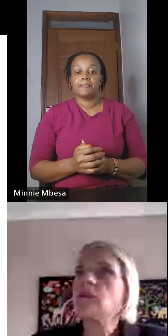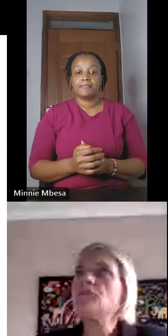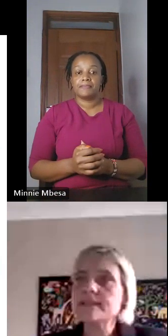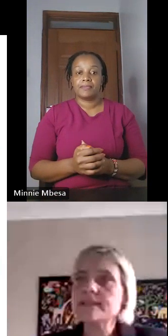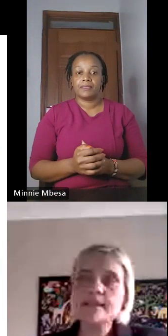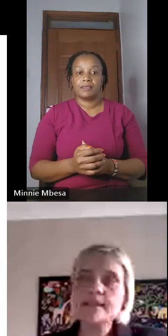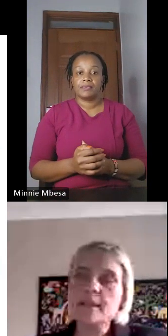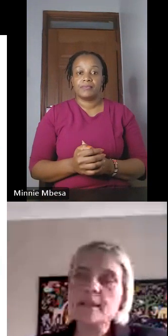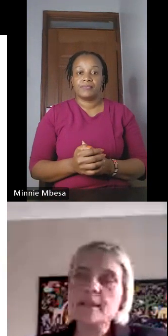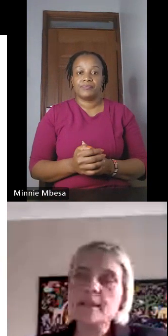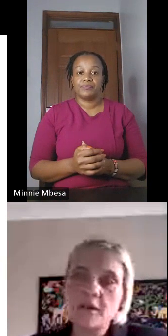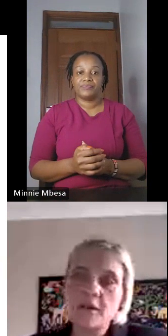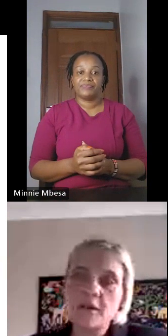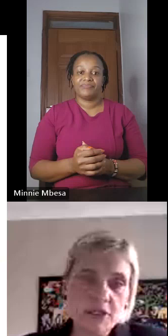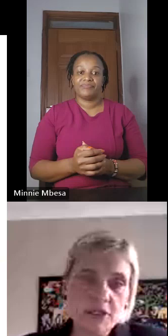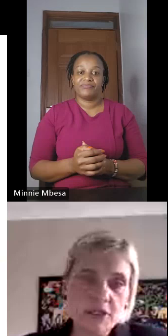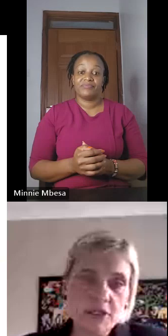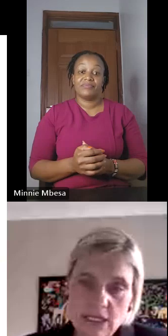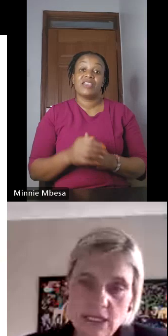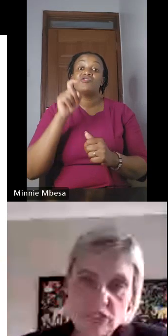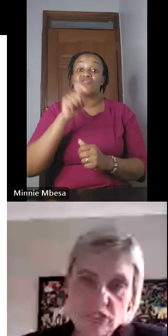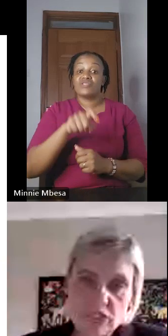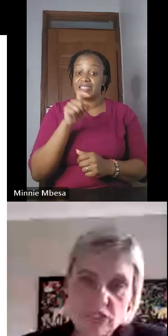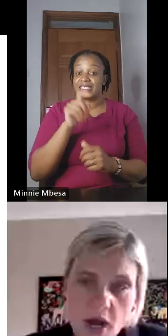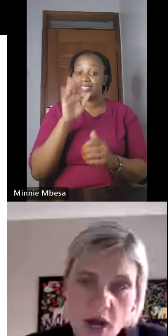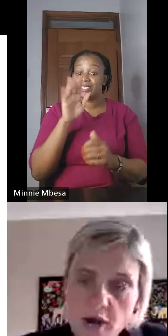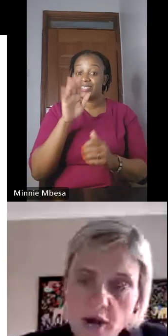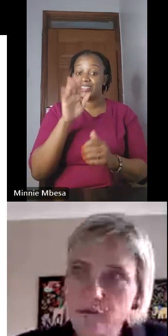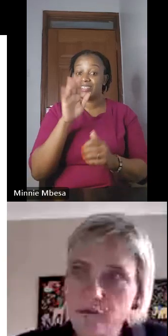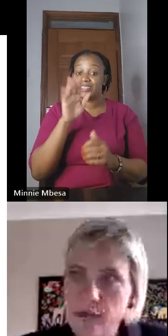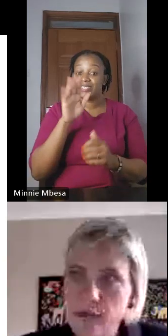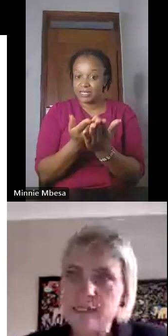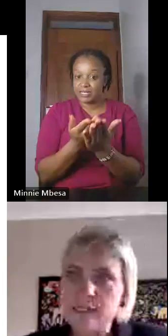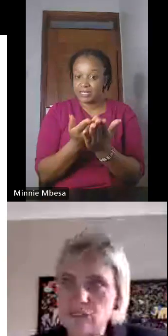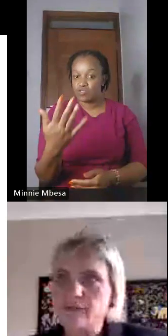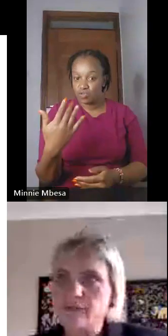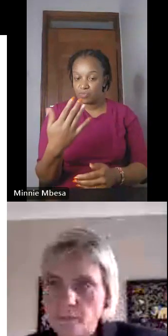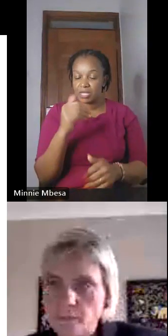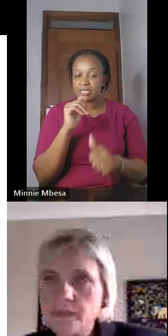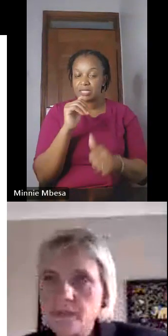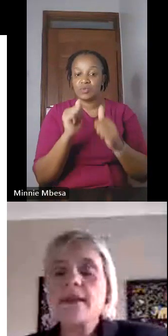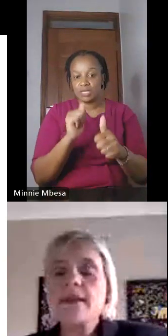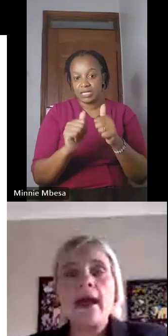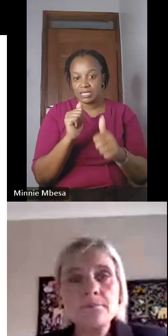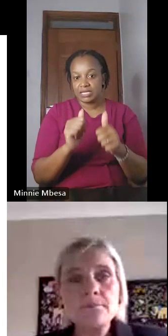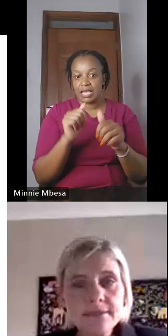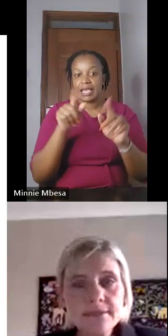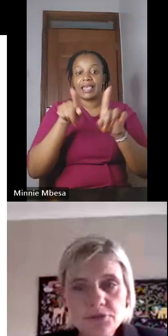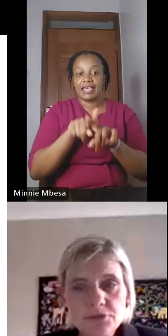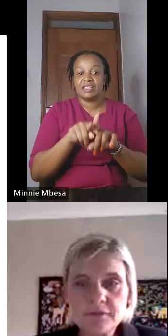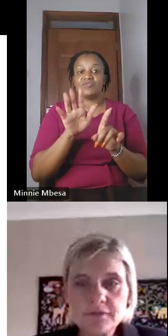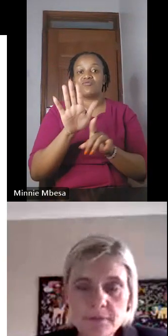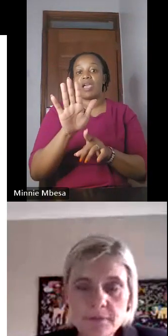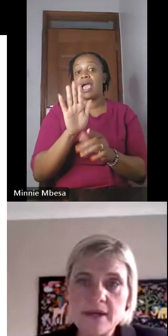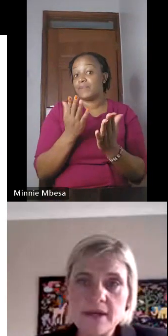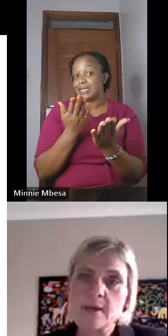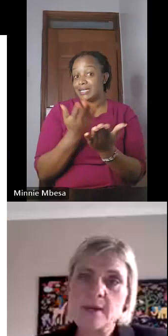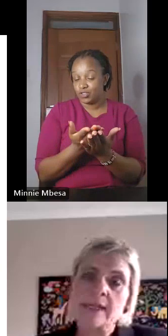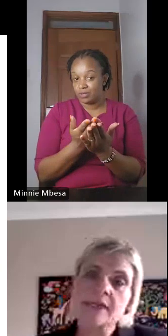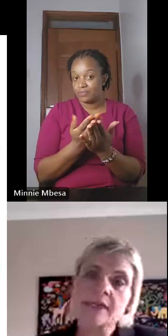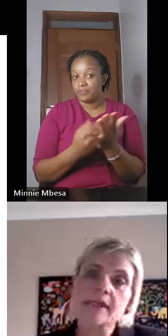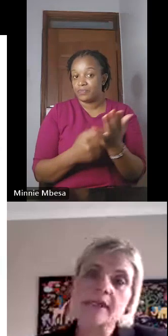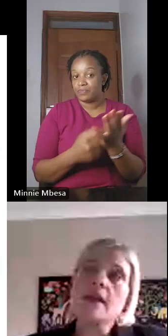Okay, you need to submit the following documentation as part of your application form. I must stress from